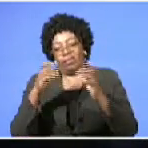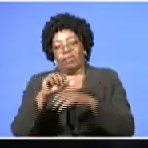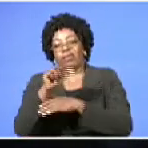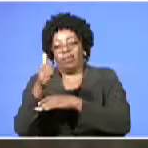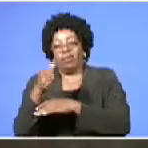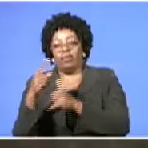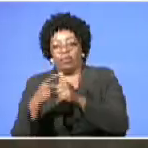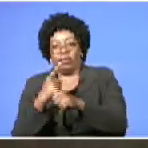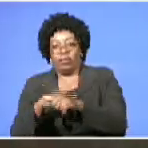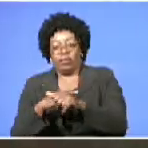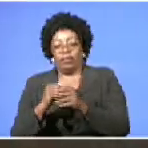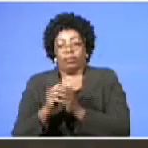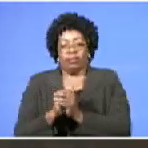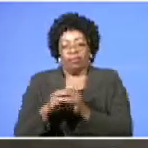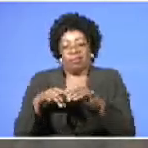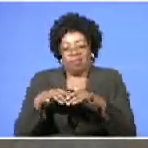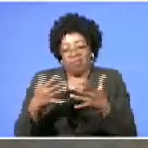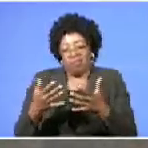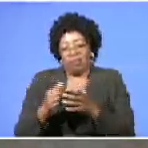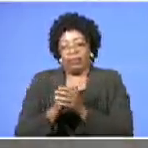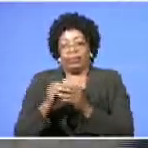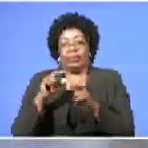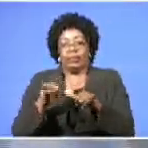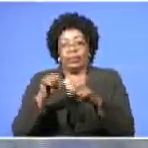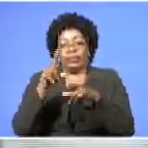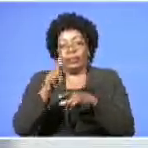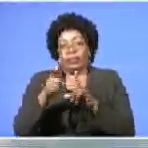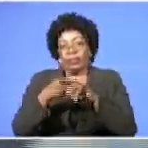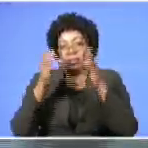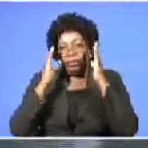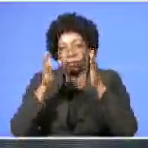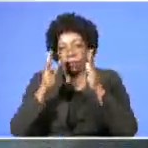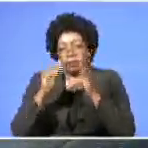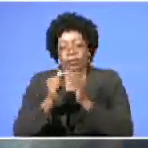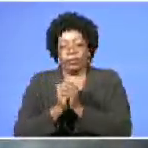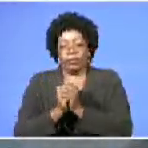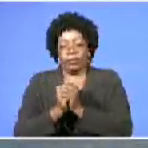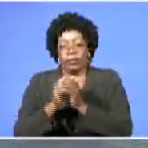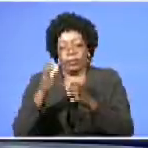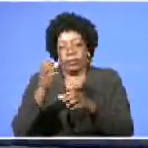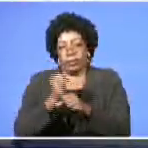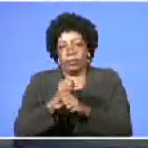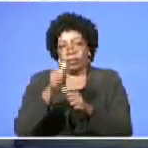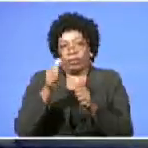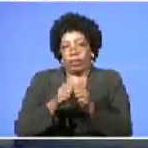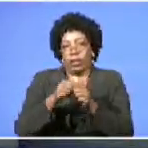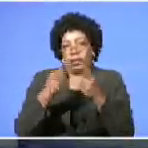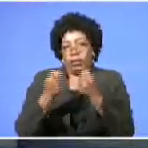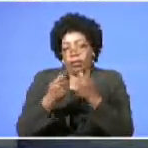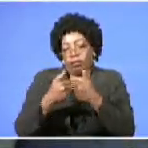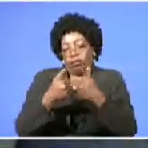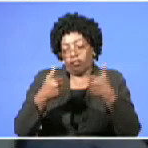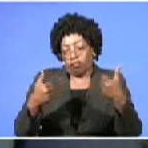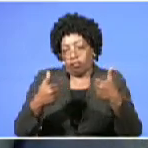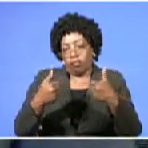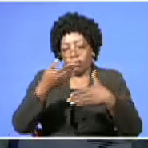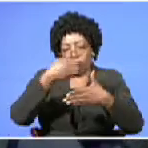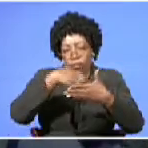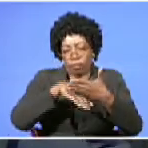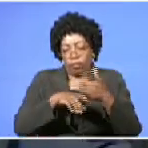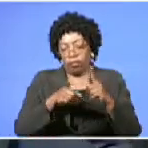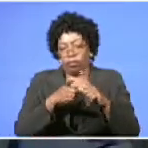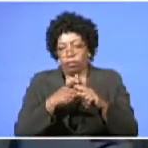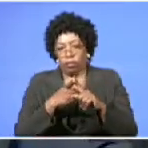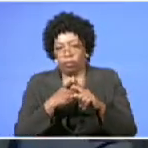still some nerves, still the need to be focused, and really I take each tournament separately. You know, I go into it